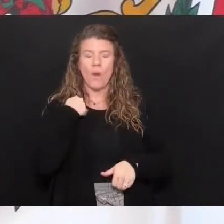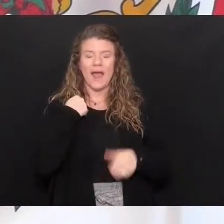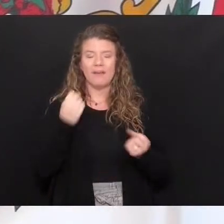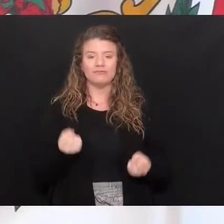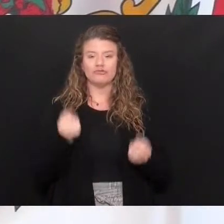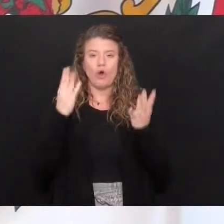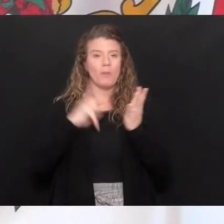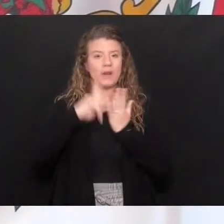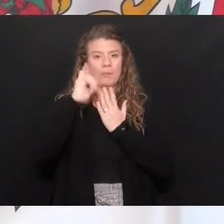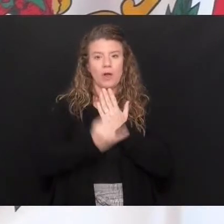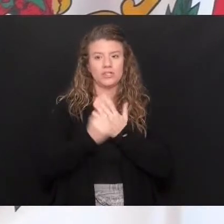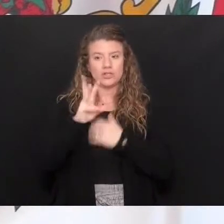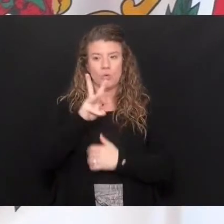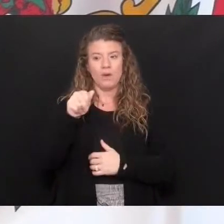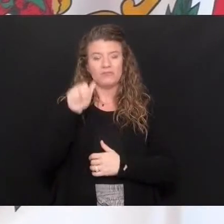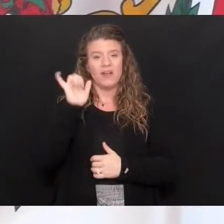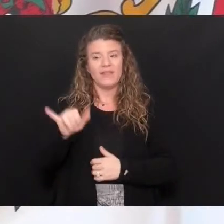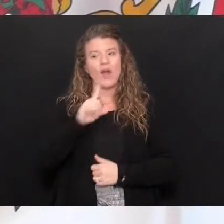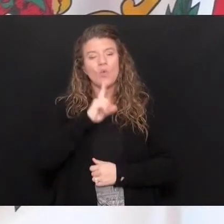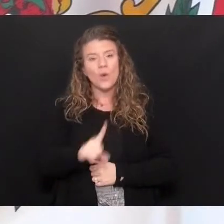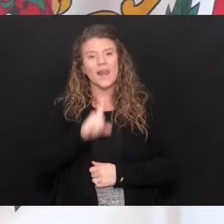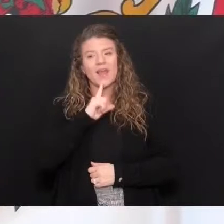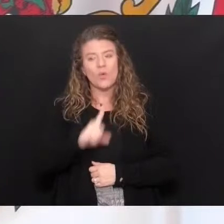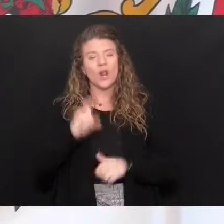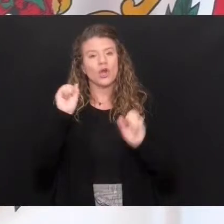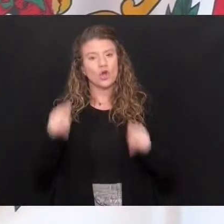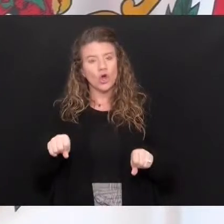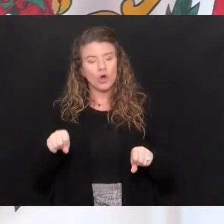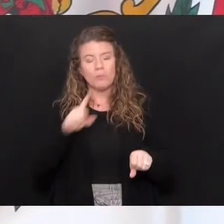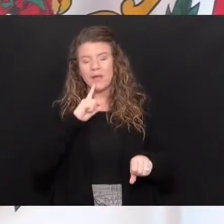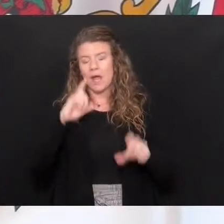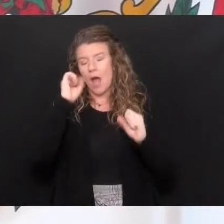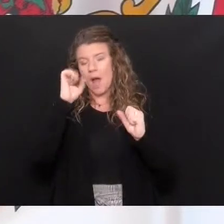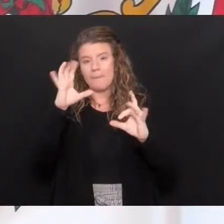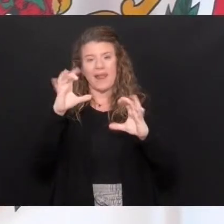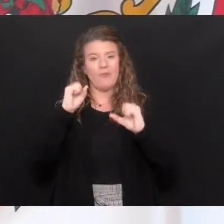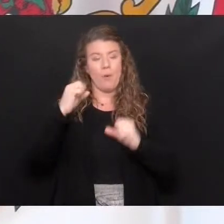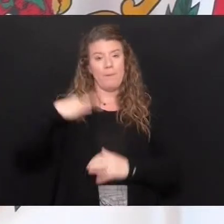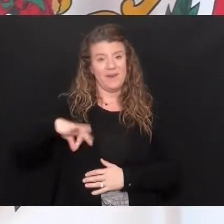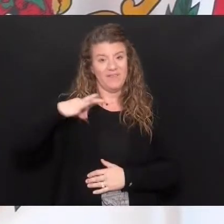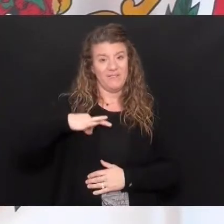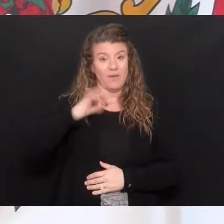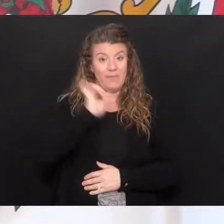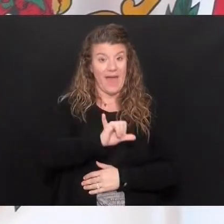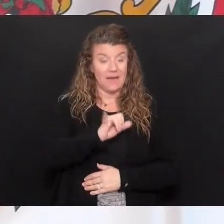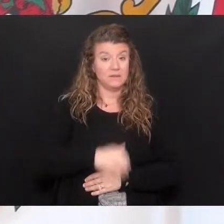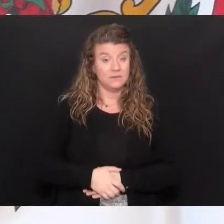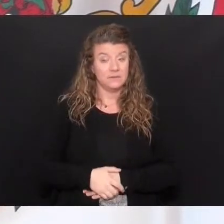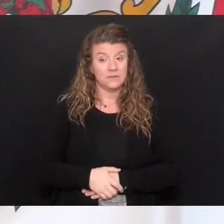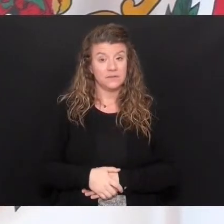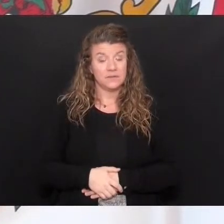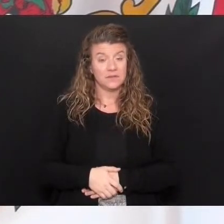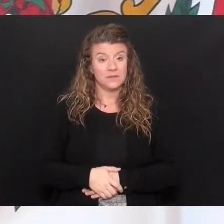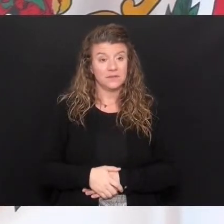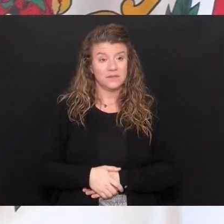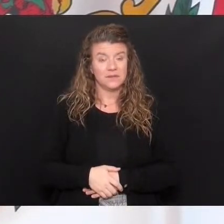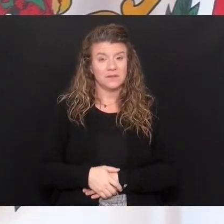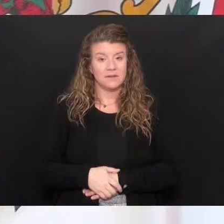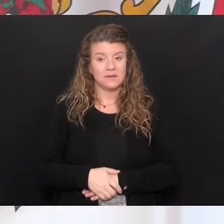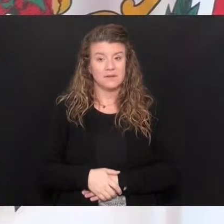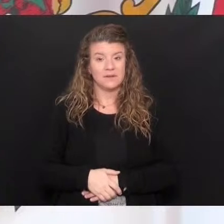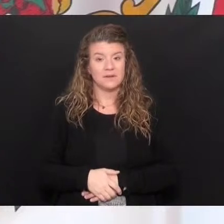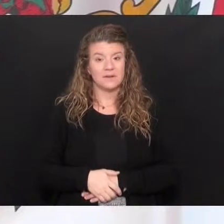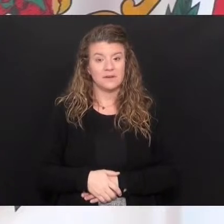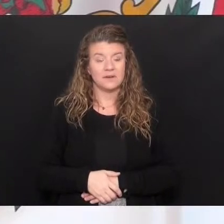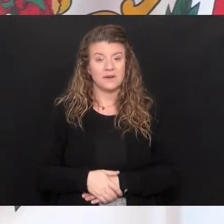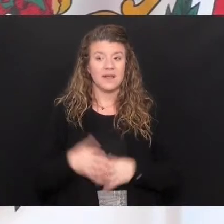projects in West Virginia that can really, really be of unbelievable benefit from this. We need to finish